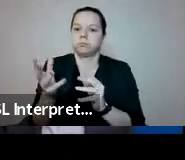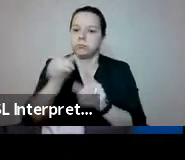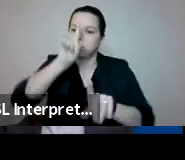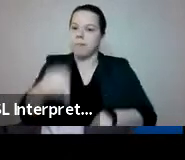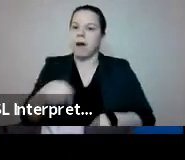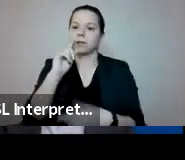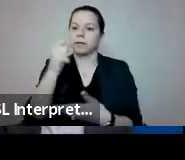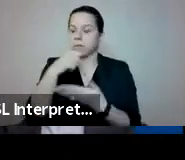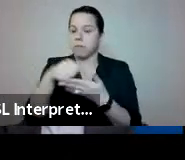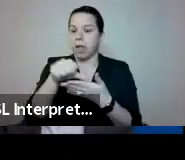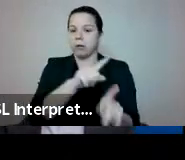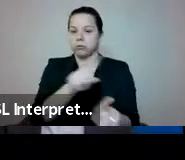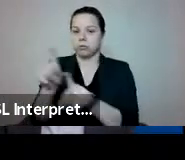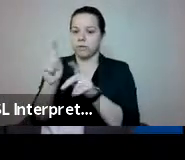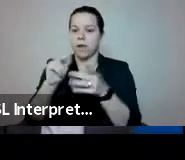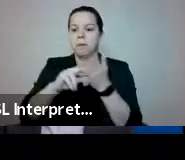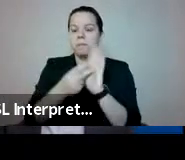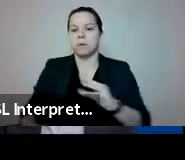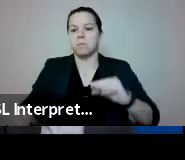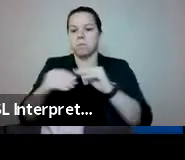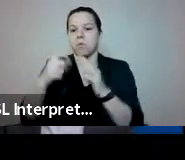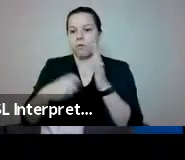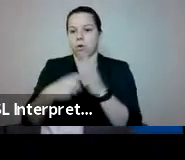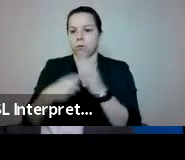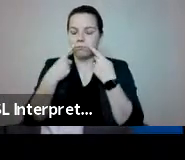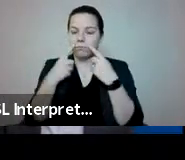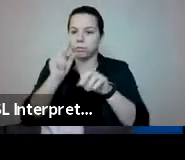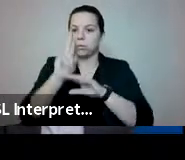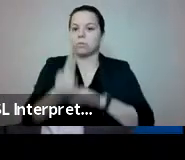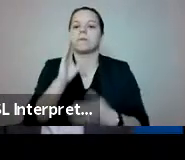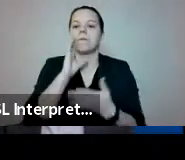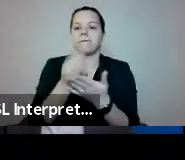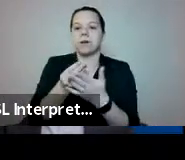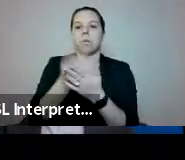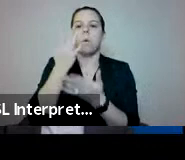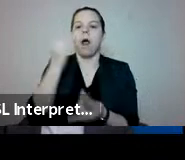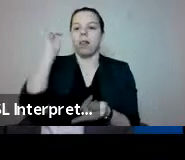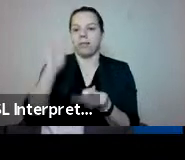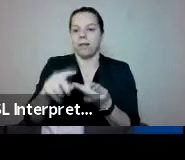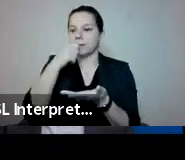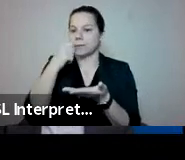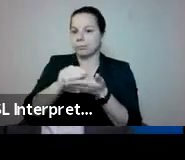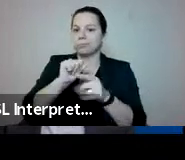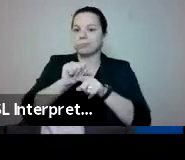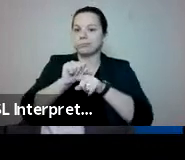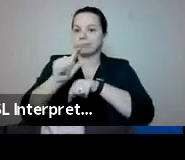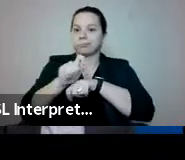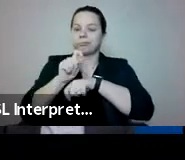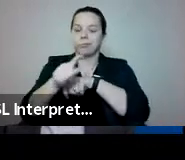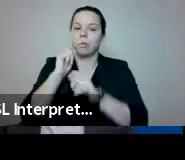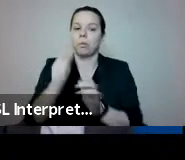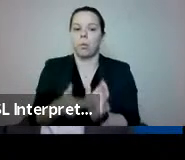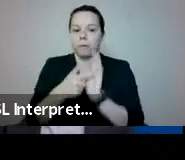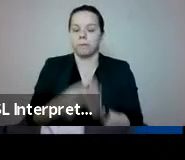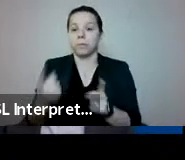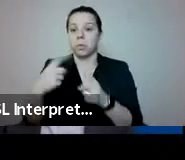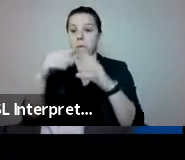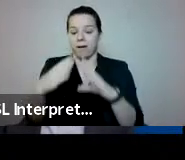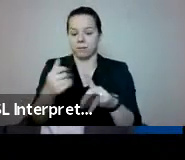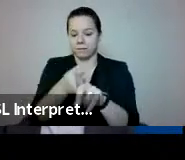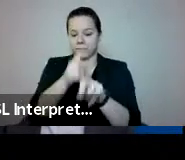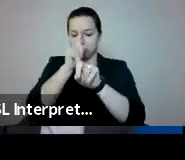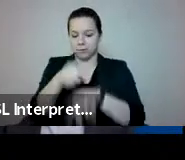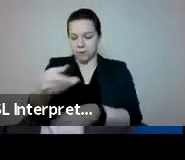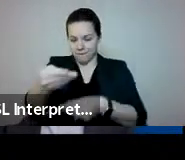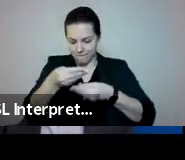surveys and are therefore a cost-effective use of funds since fewer total mailouts need to be sent. Once a household responded to our